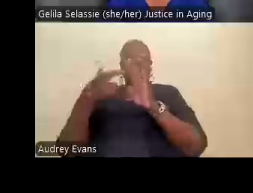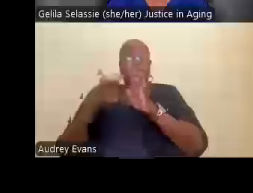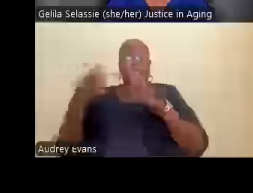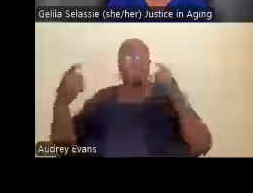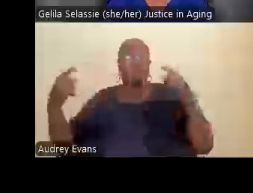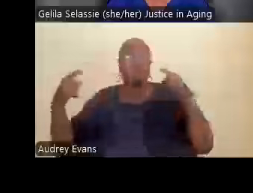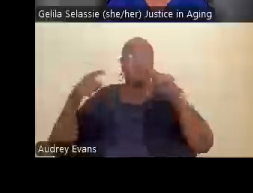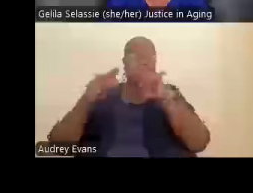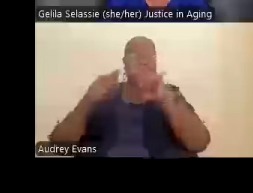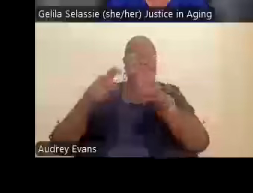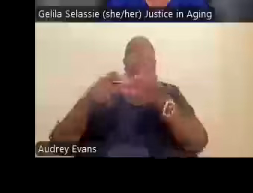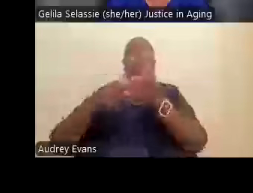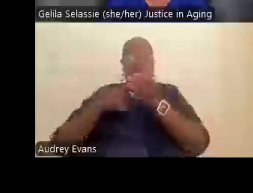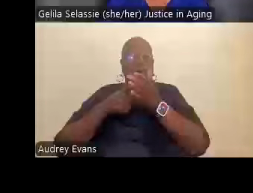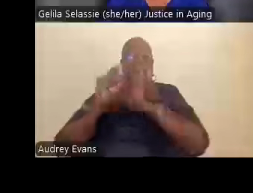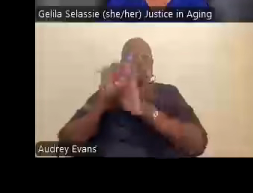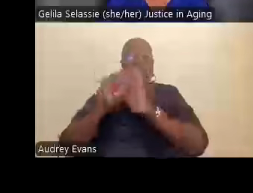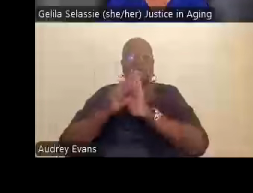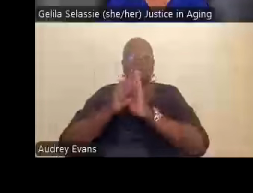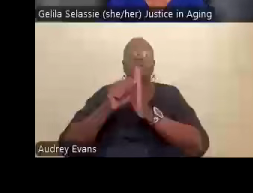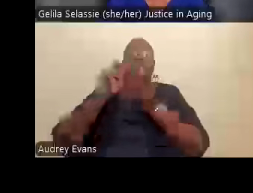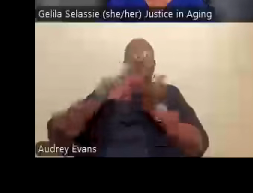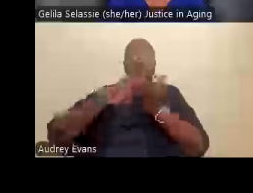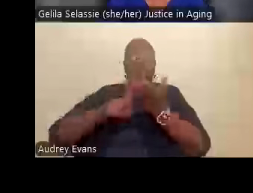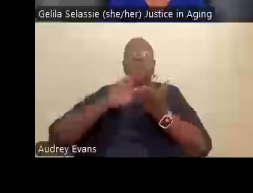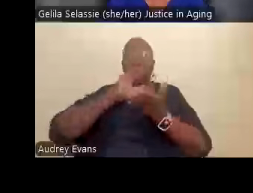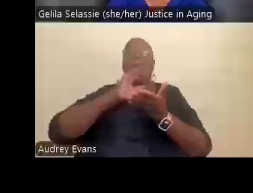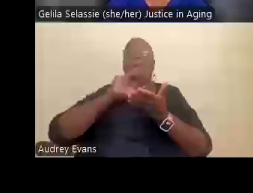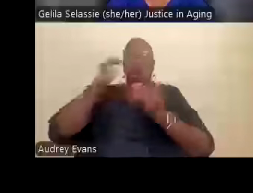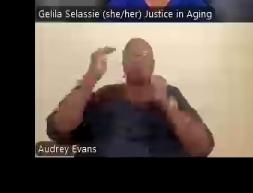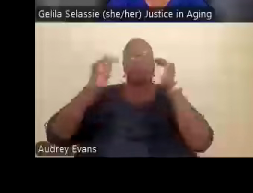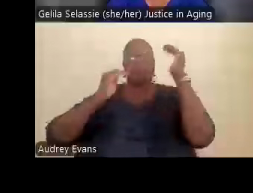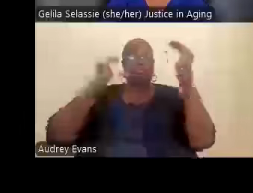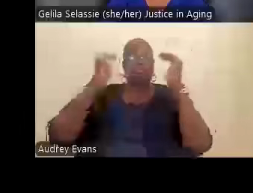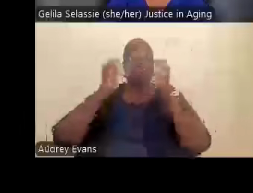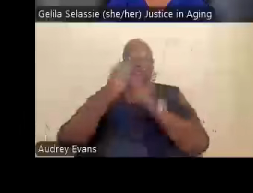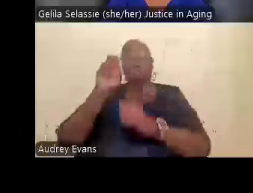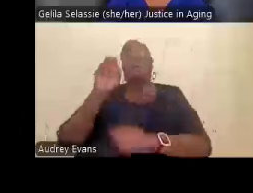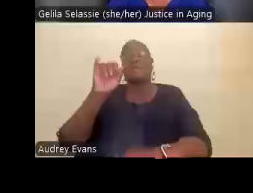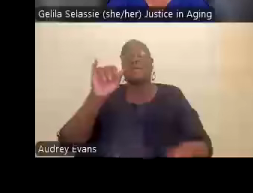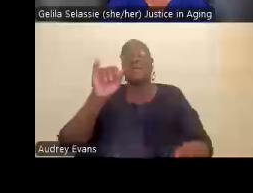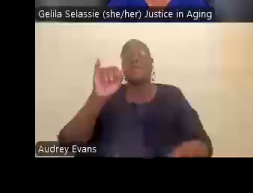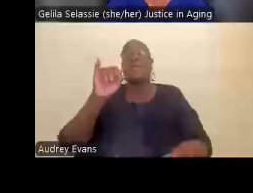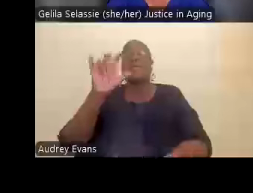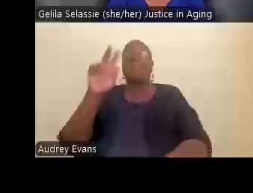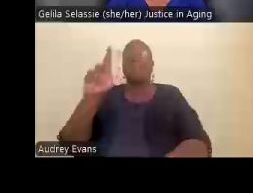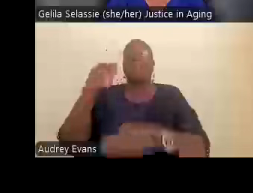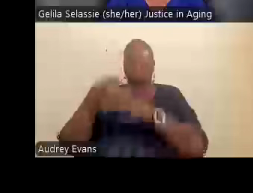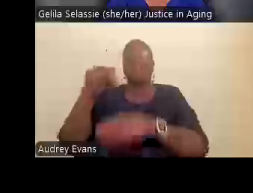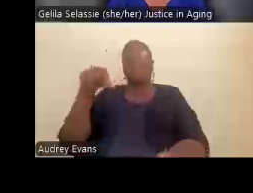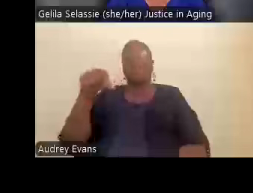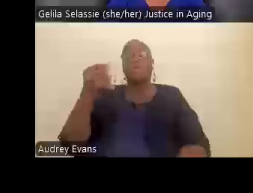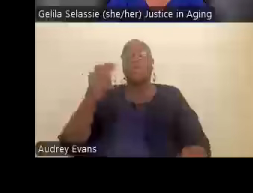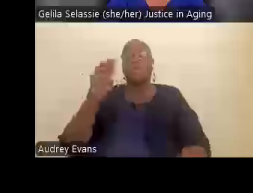states to directly enroll older adults with SSI-linked Medicaid into QMB. There is no need for a